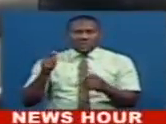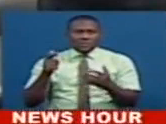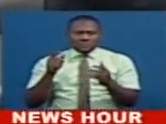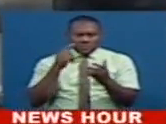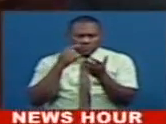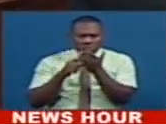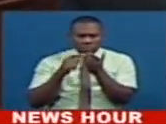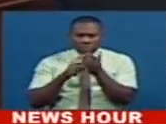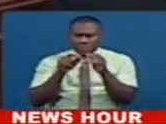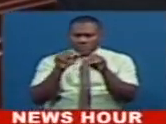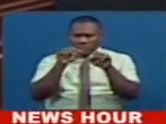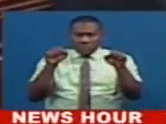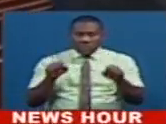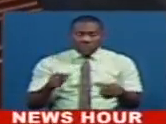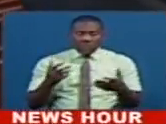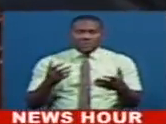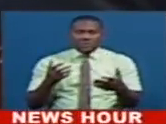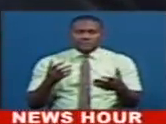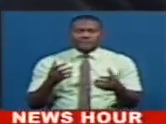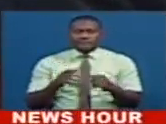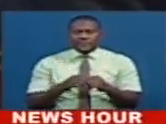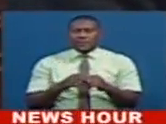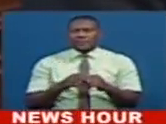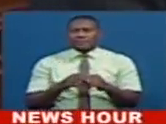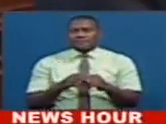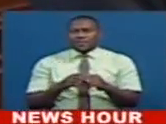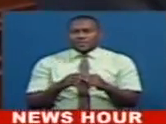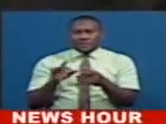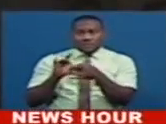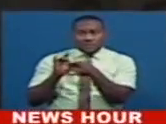Judicial Service of Ghana in collaboration with the Security Services and Criminal Justice.